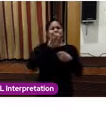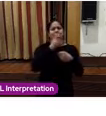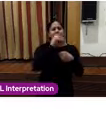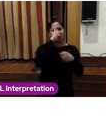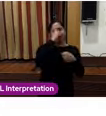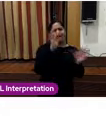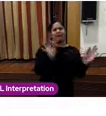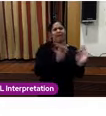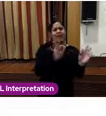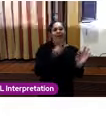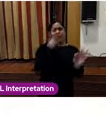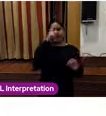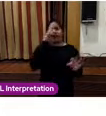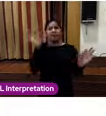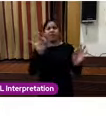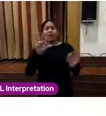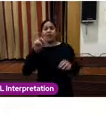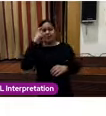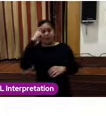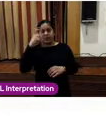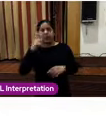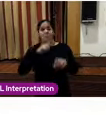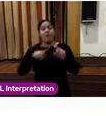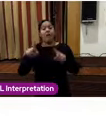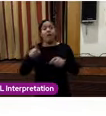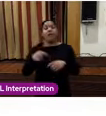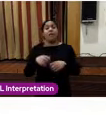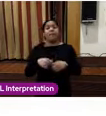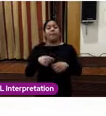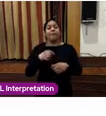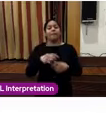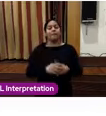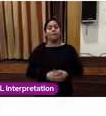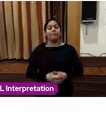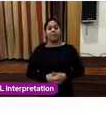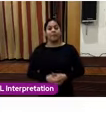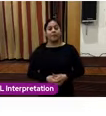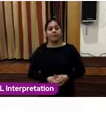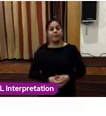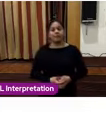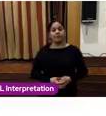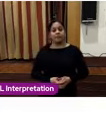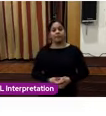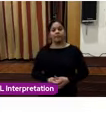But you eliminate the gas tax, but that's like